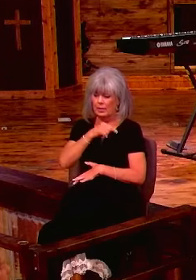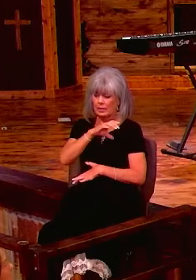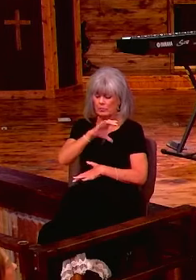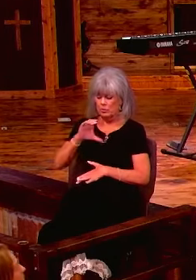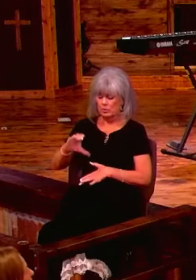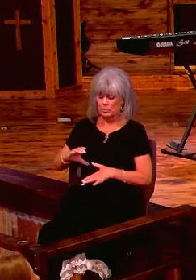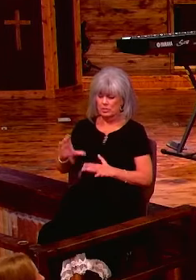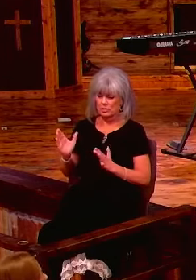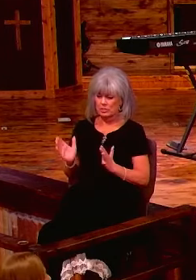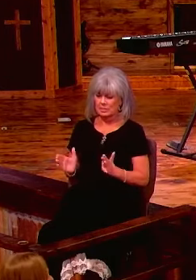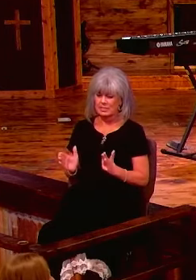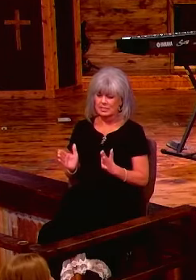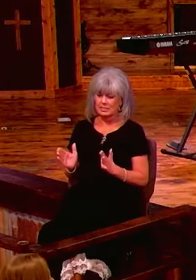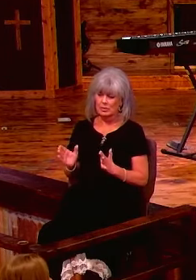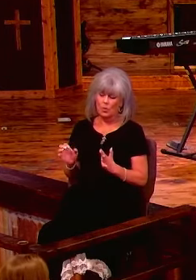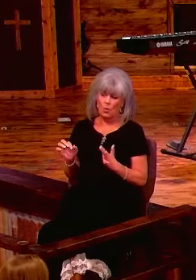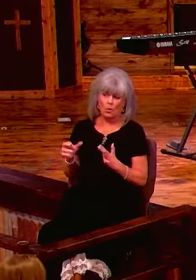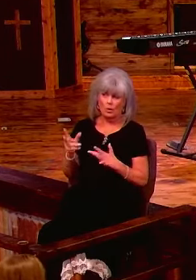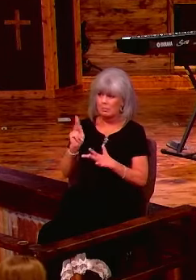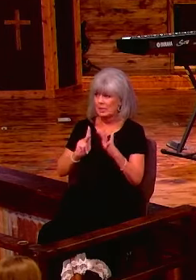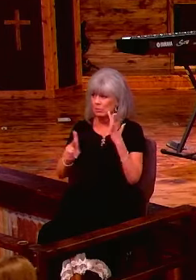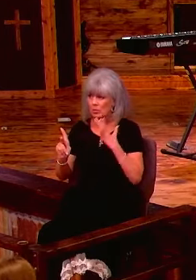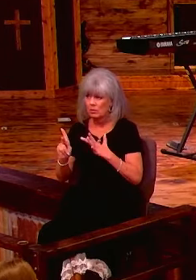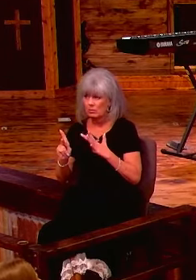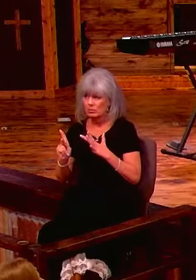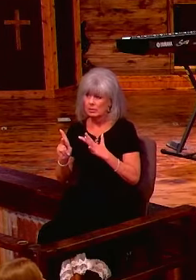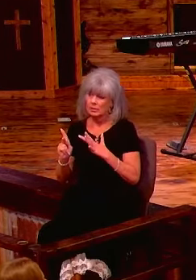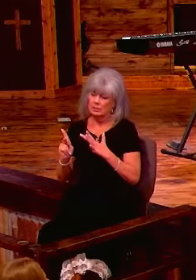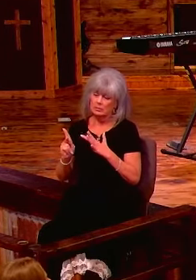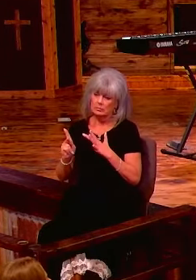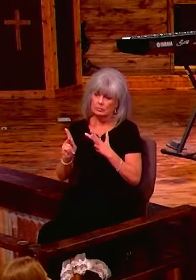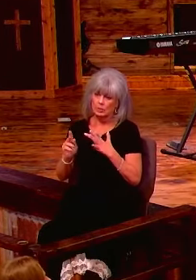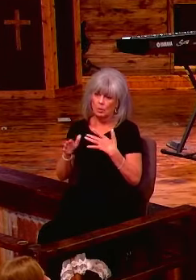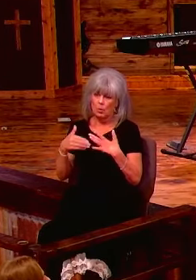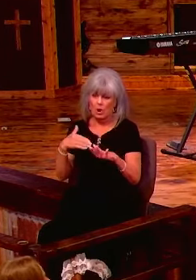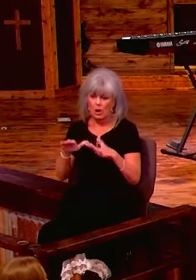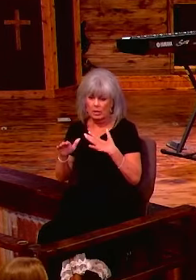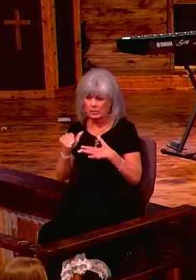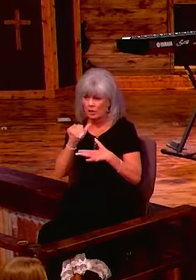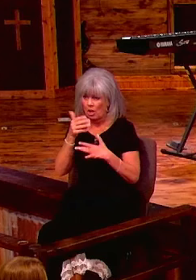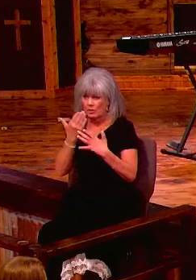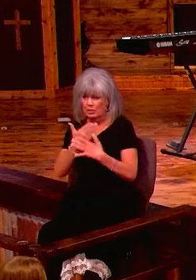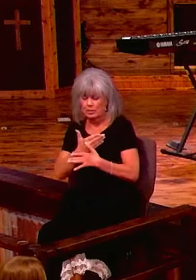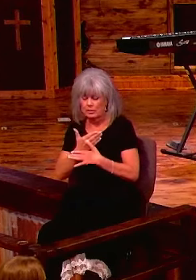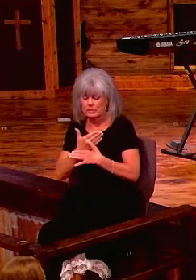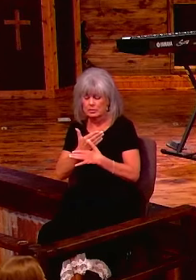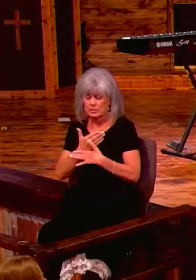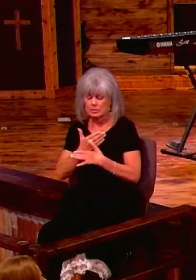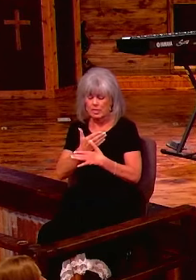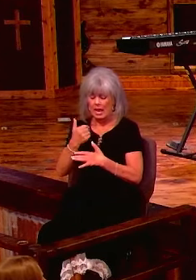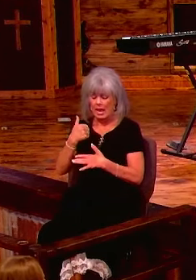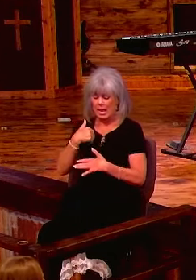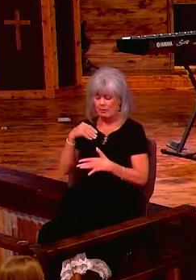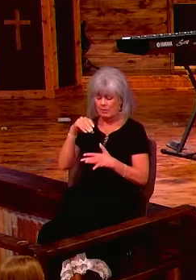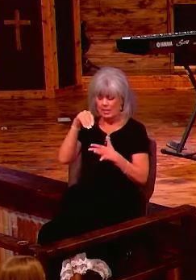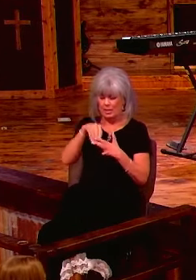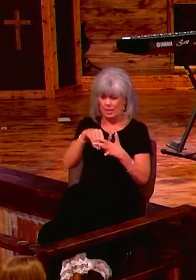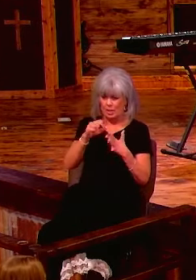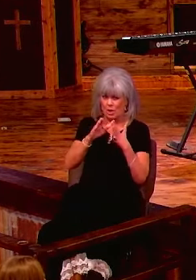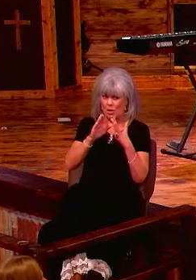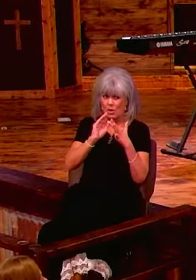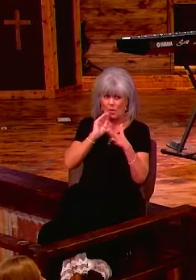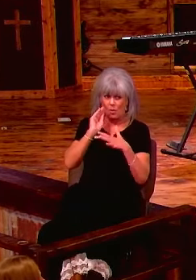just people that don't walk in the darkness, or however you want to say it, would have in our home that we don't